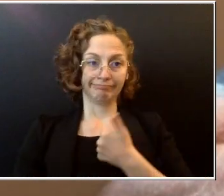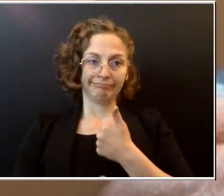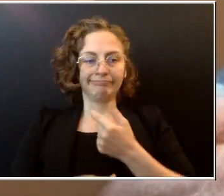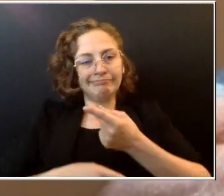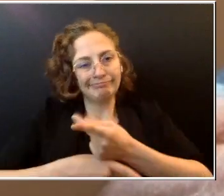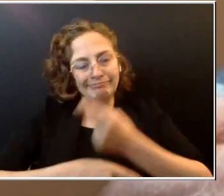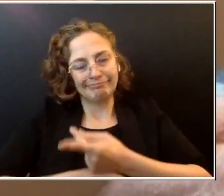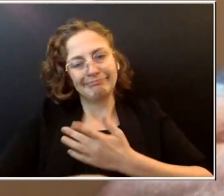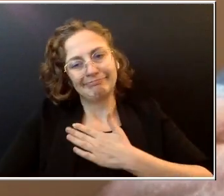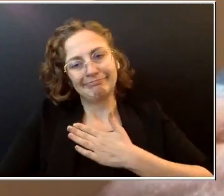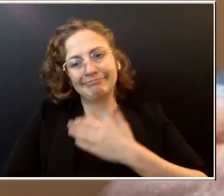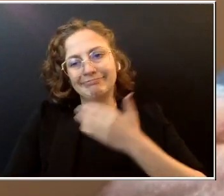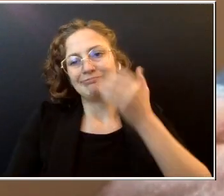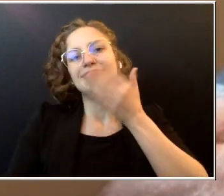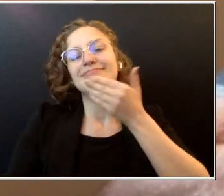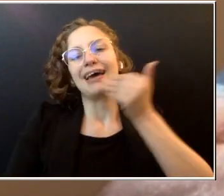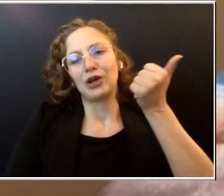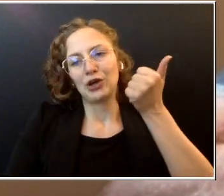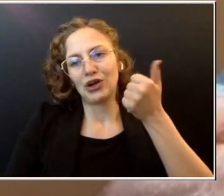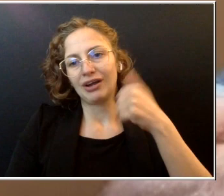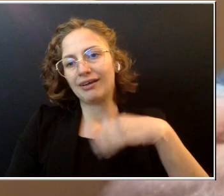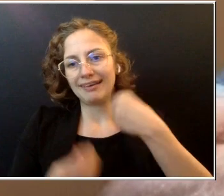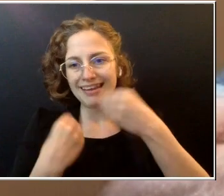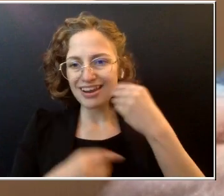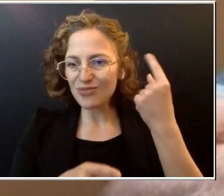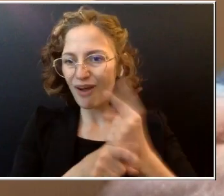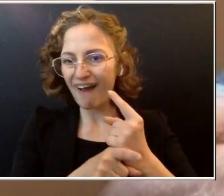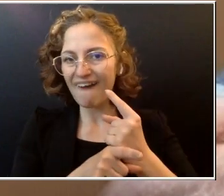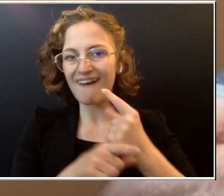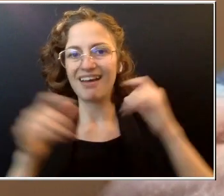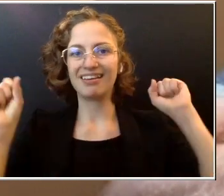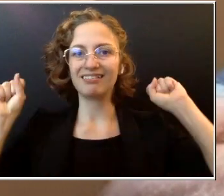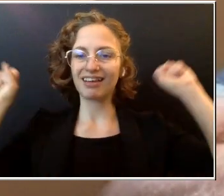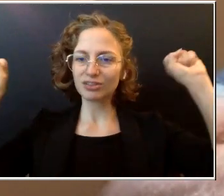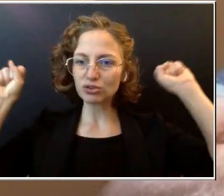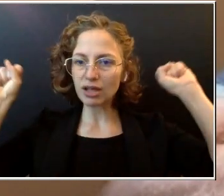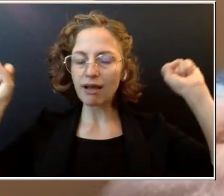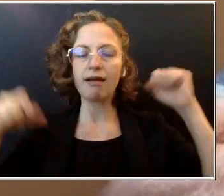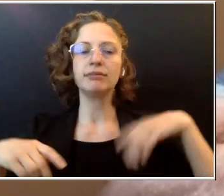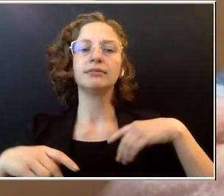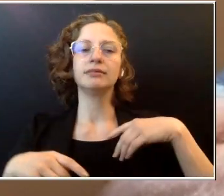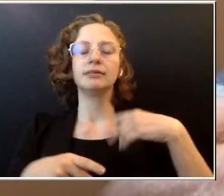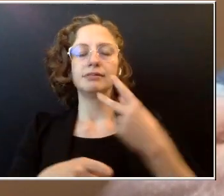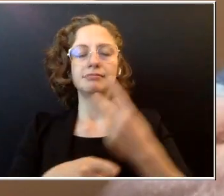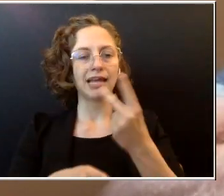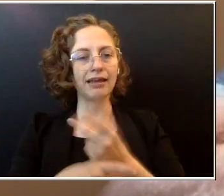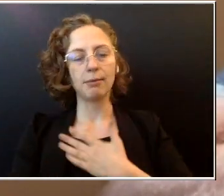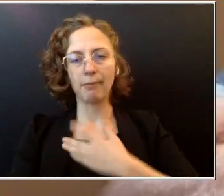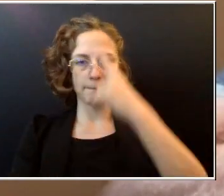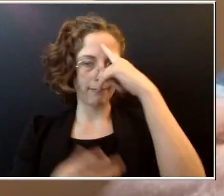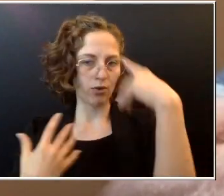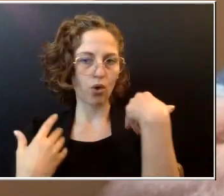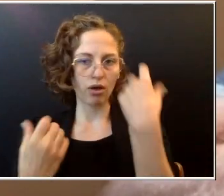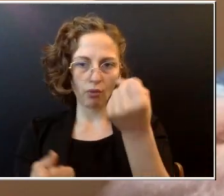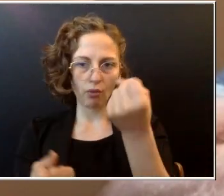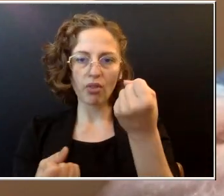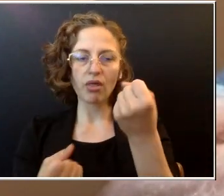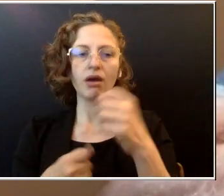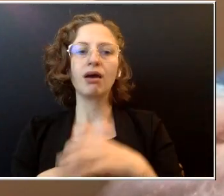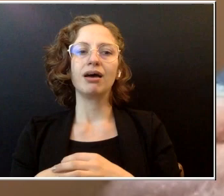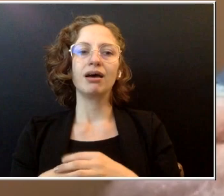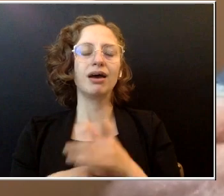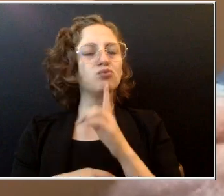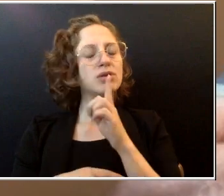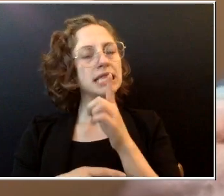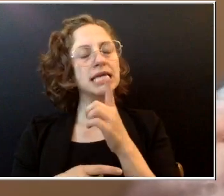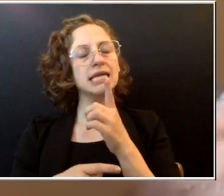right, exercising, making sure I stay in a good mental space, and just being more proactive in general.